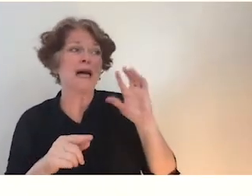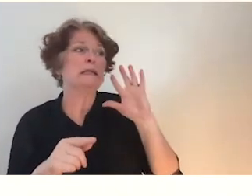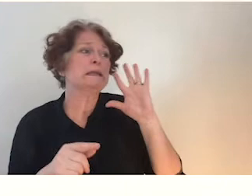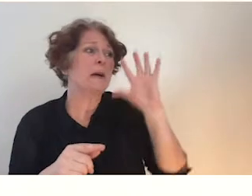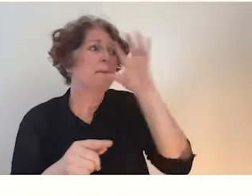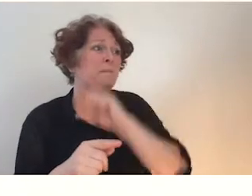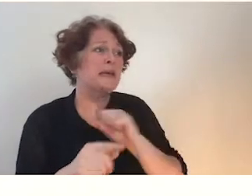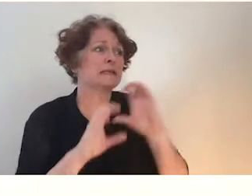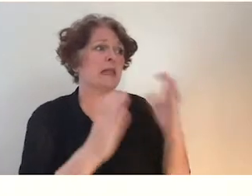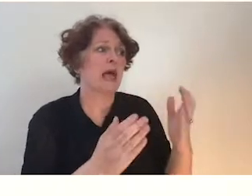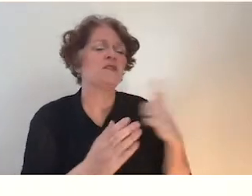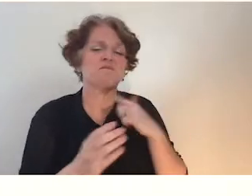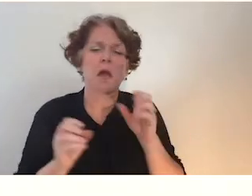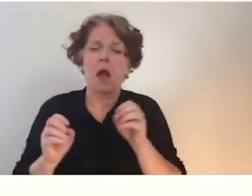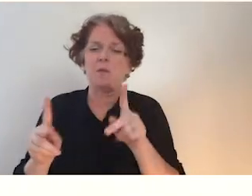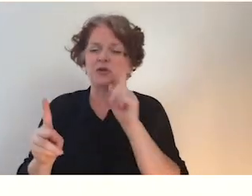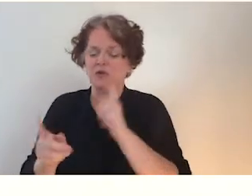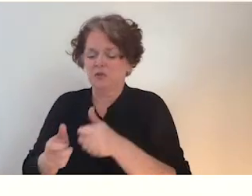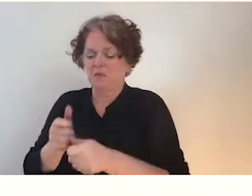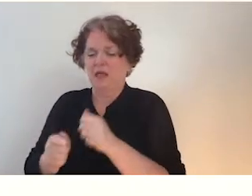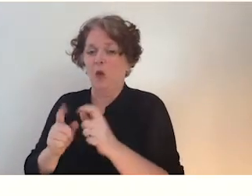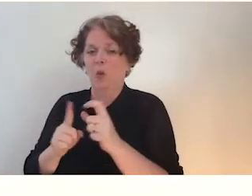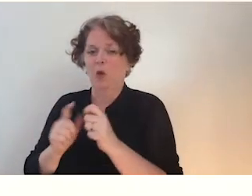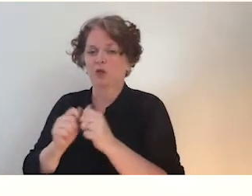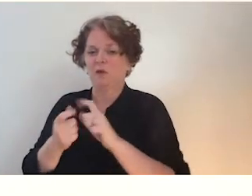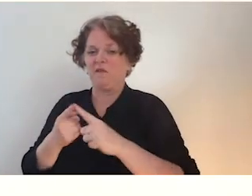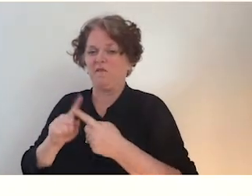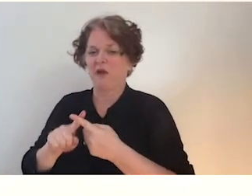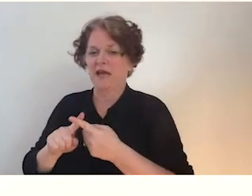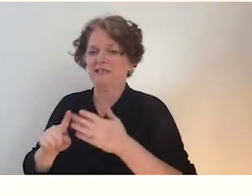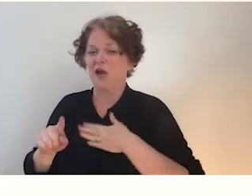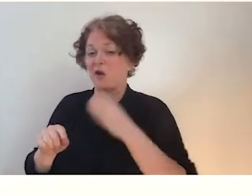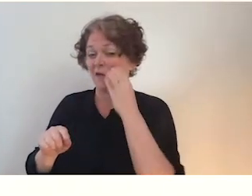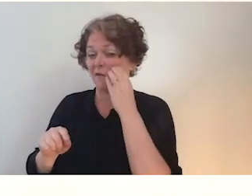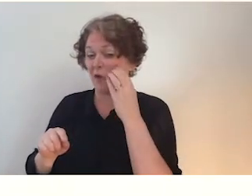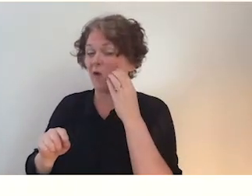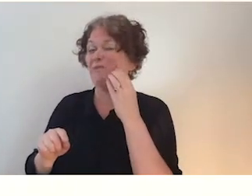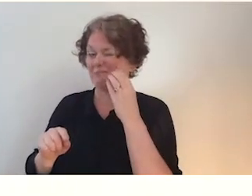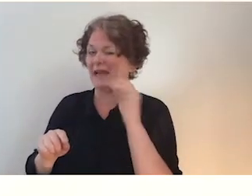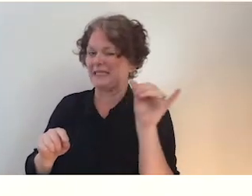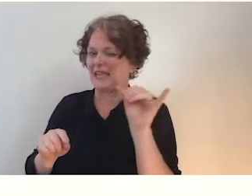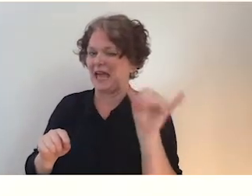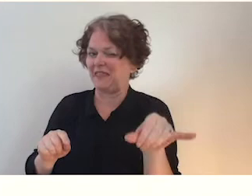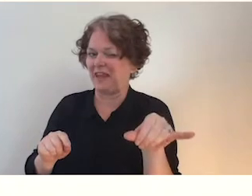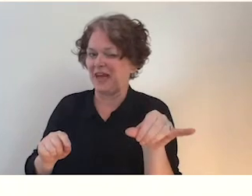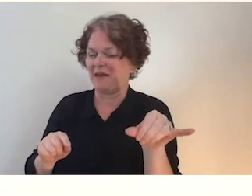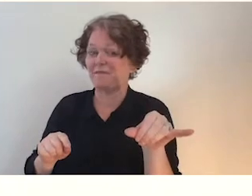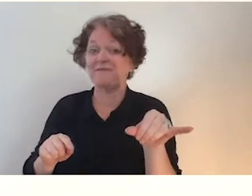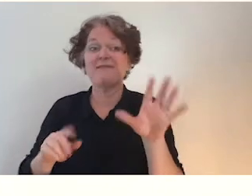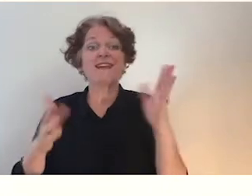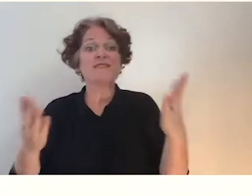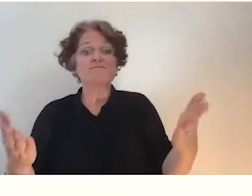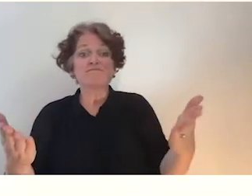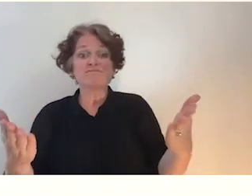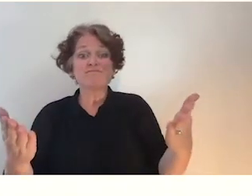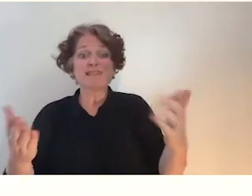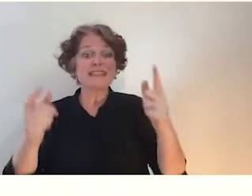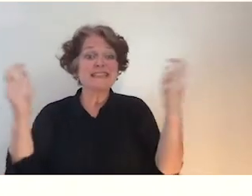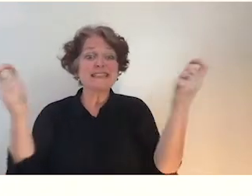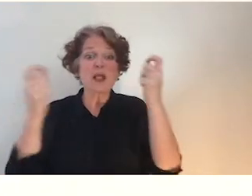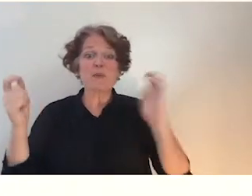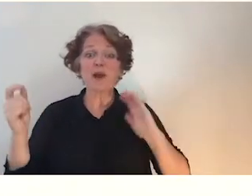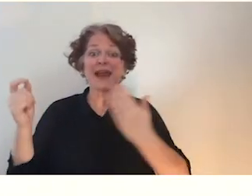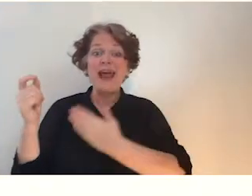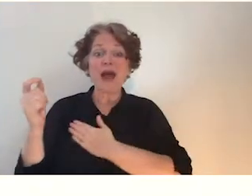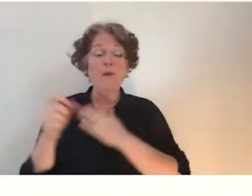opportunity to play a round of words with friends on your phone. Graduates, let us seize this occasion that